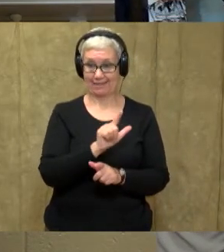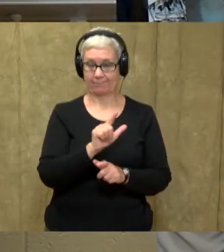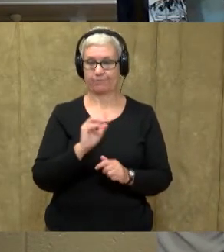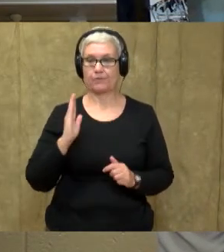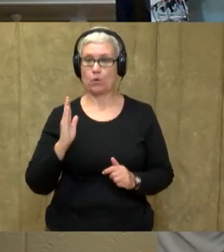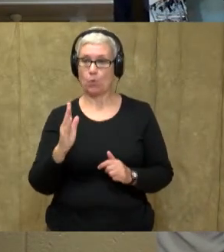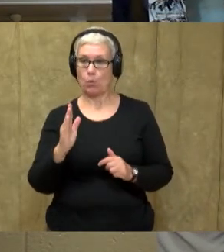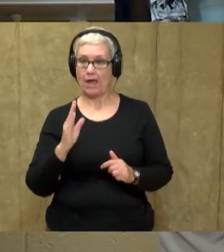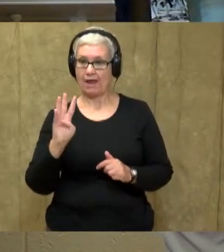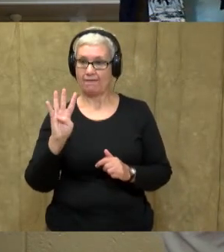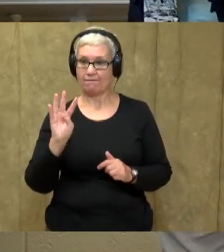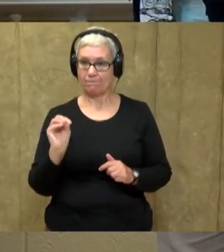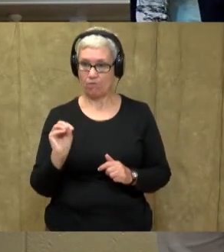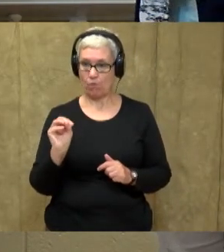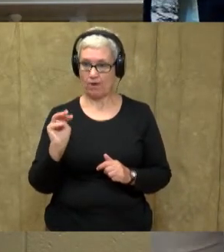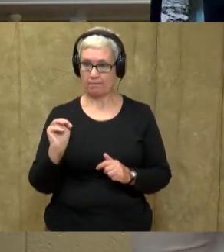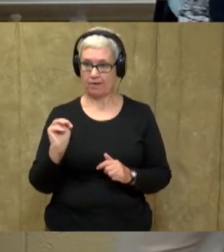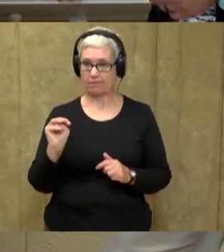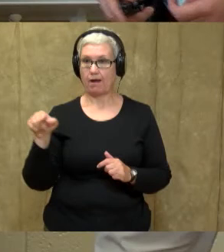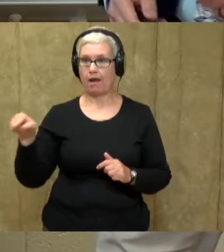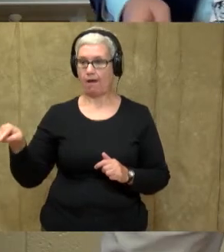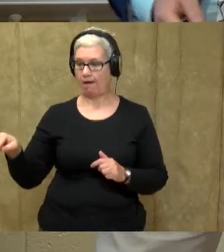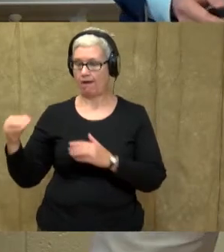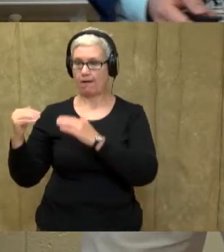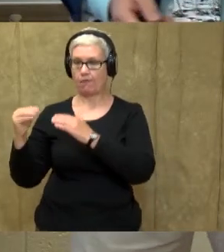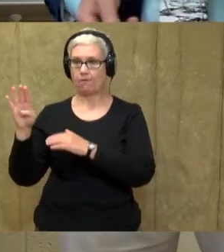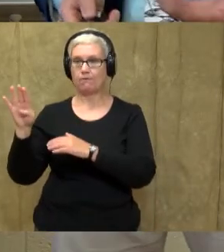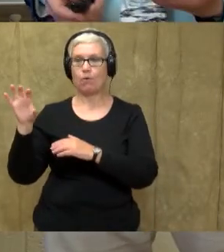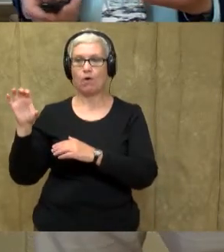40 meters wide for that same plot, and then an area